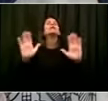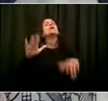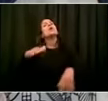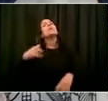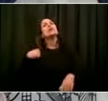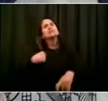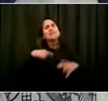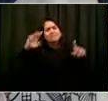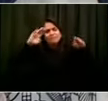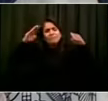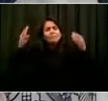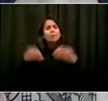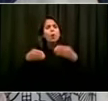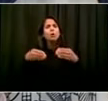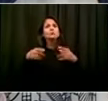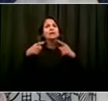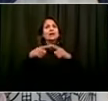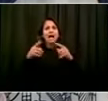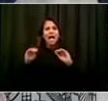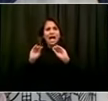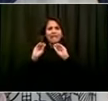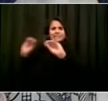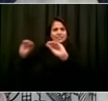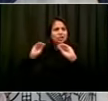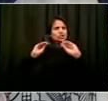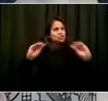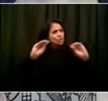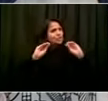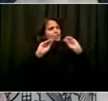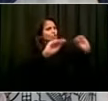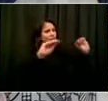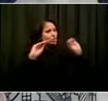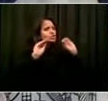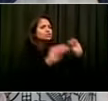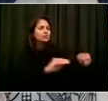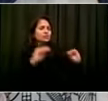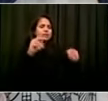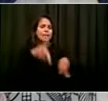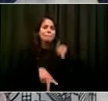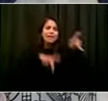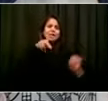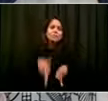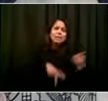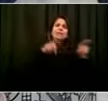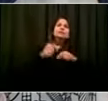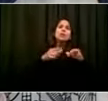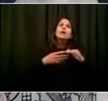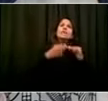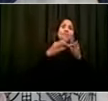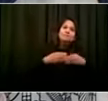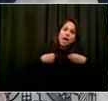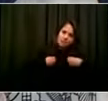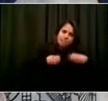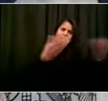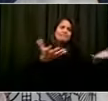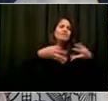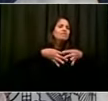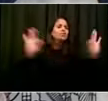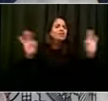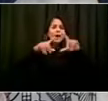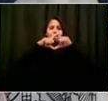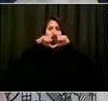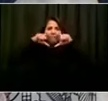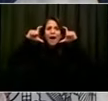enforcement happening. We literally, if we're talking about the last few weeks, we've had instances of closing yeshivas down, closing